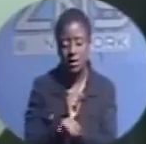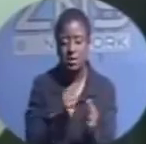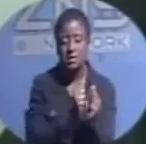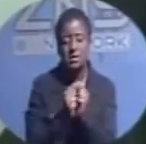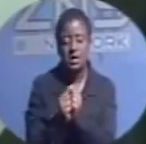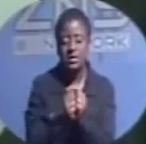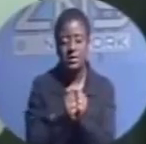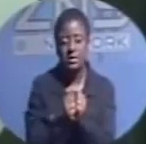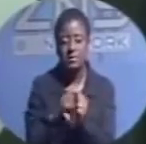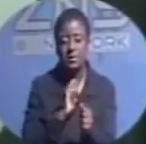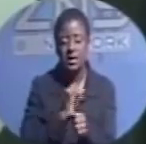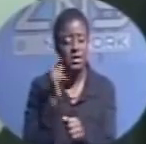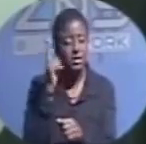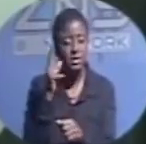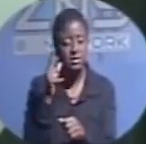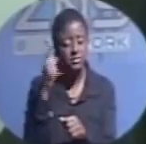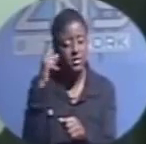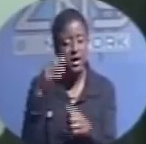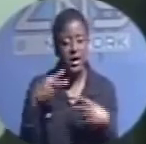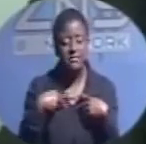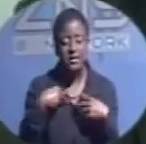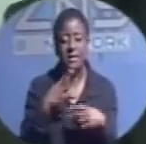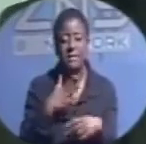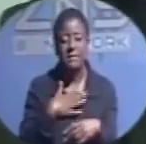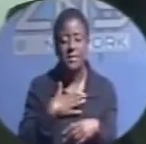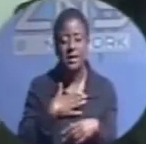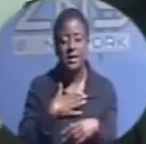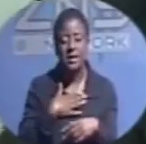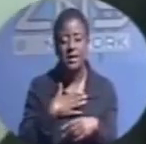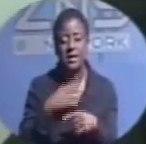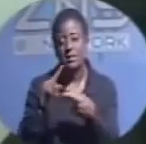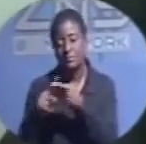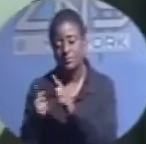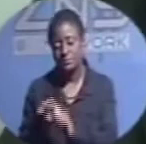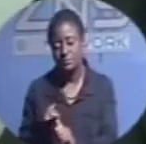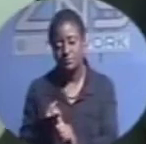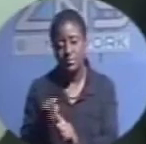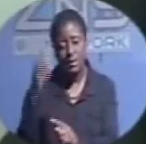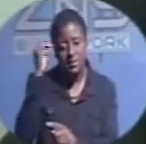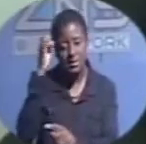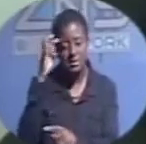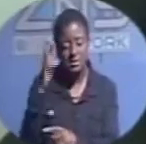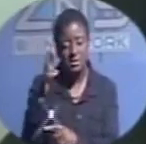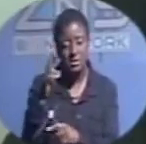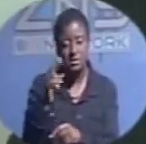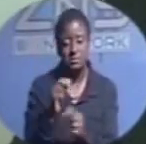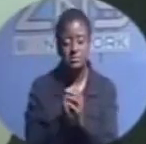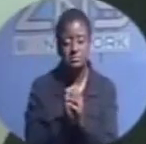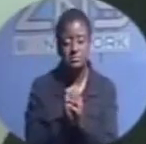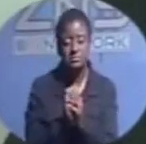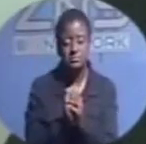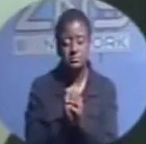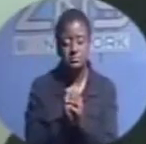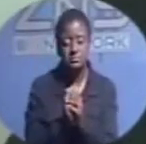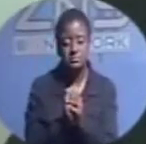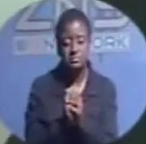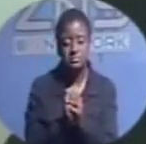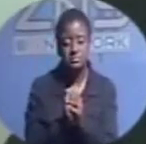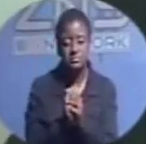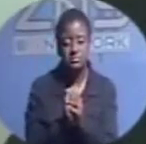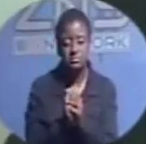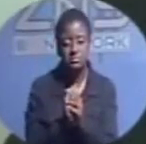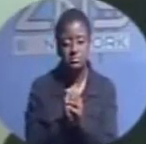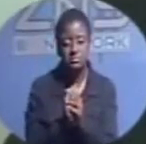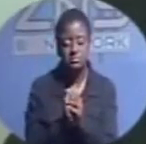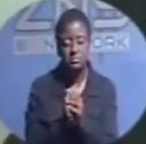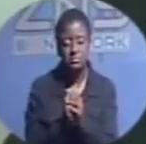to having my colleague minister participate in our symposium we will have with manufacturers towards the end of the year.